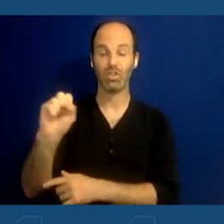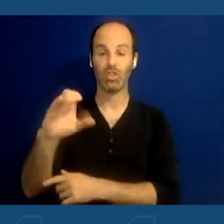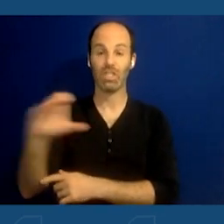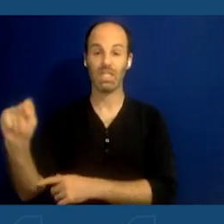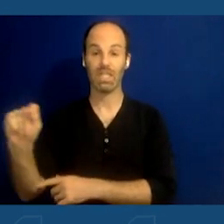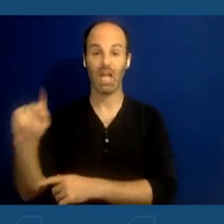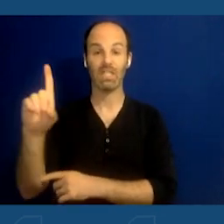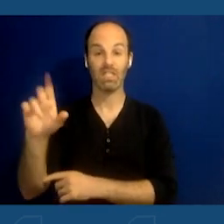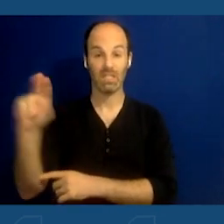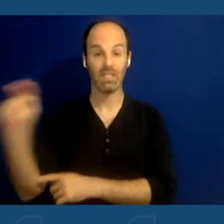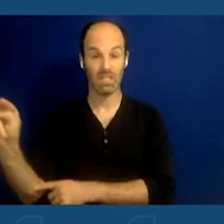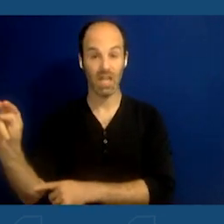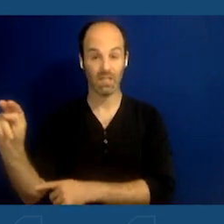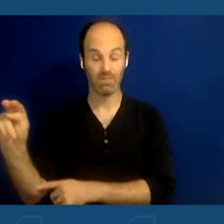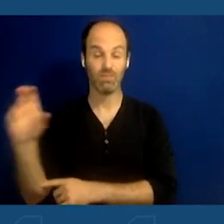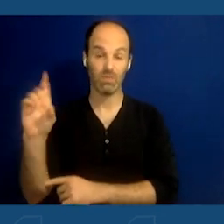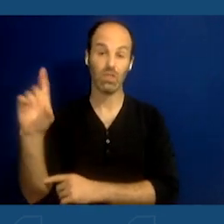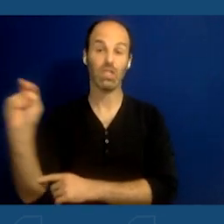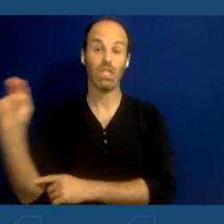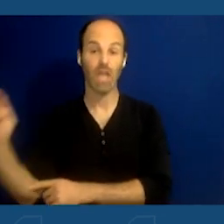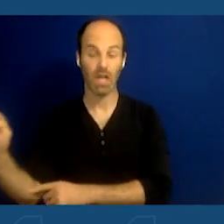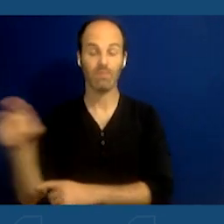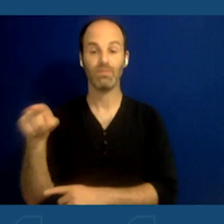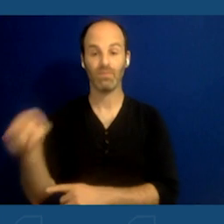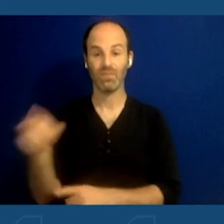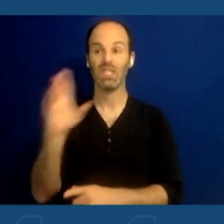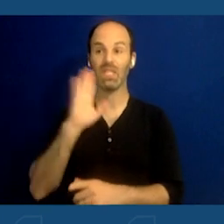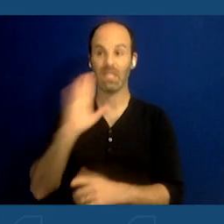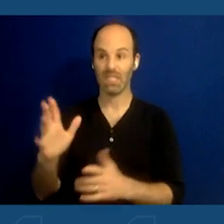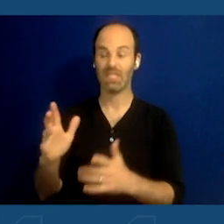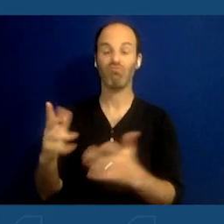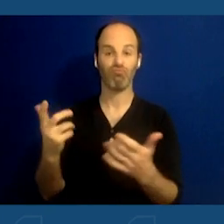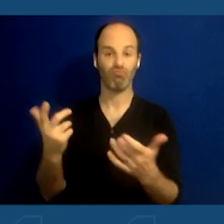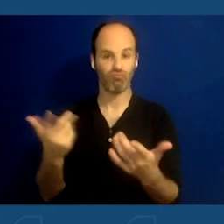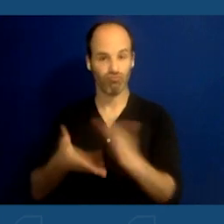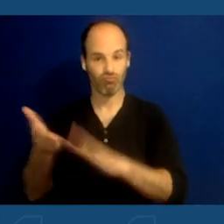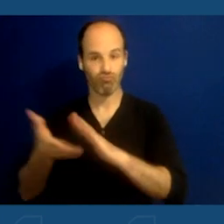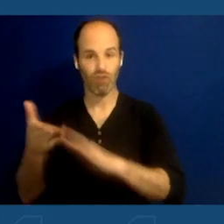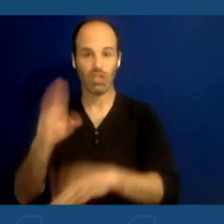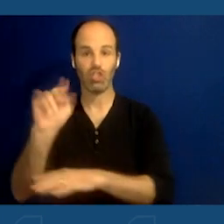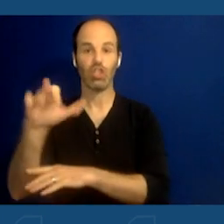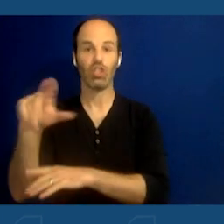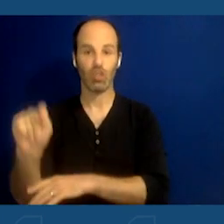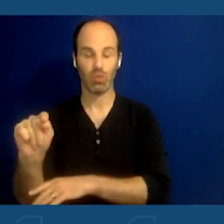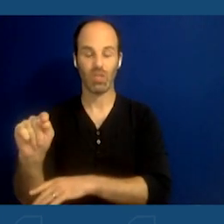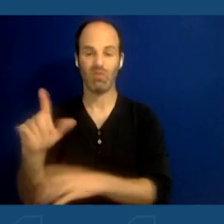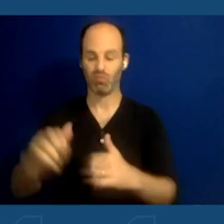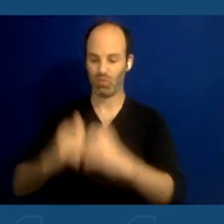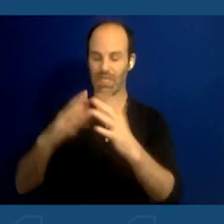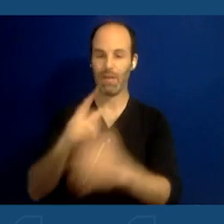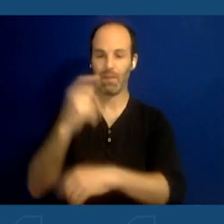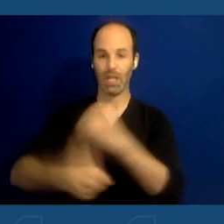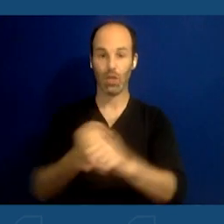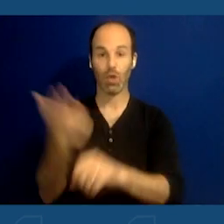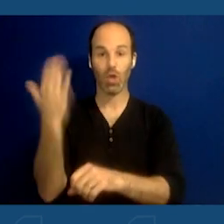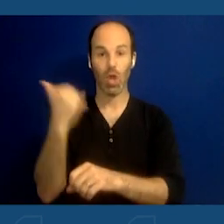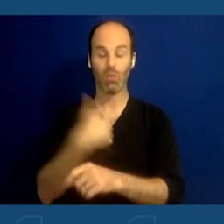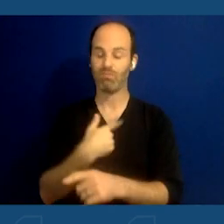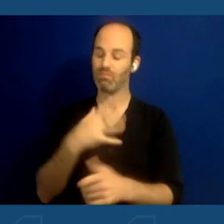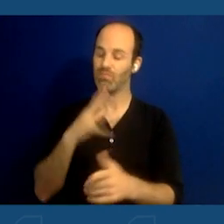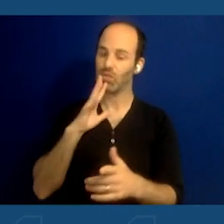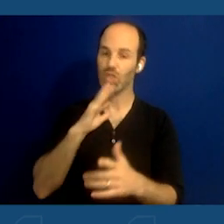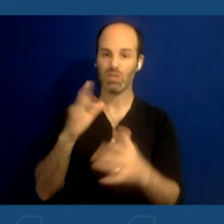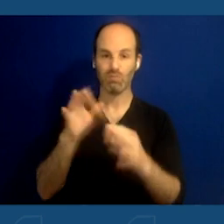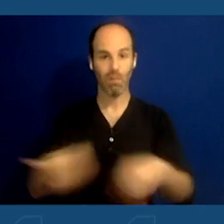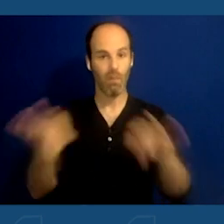Unit, which was stood up just about a year ago. I've talked about how important it is to fight crime, but also